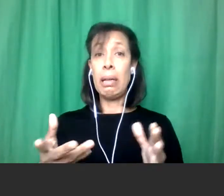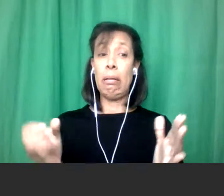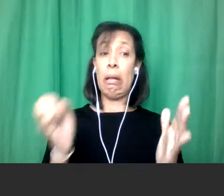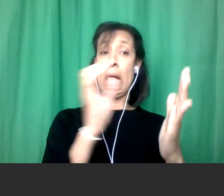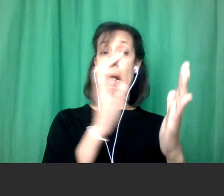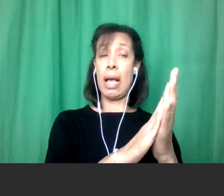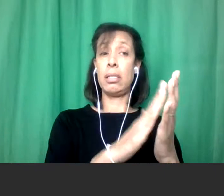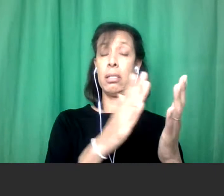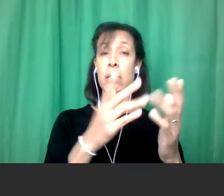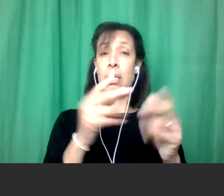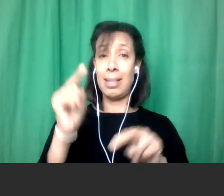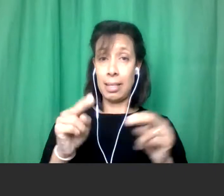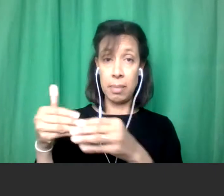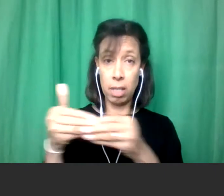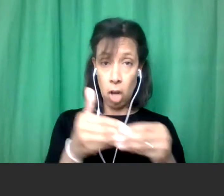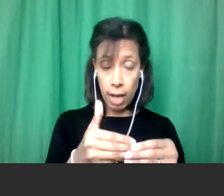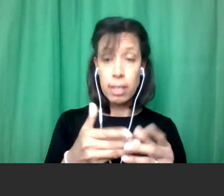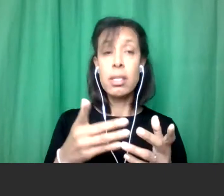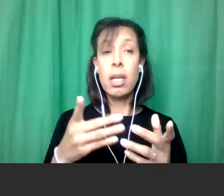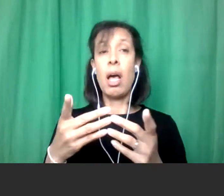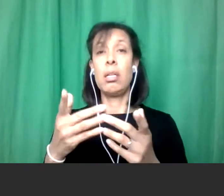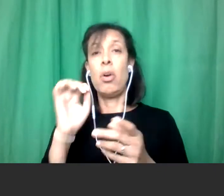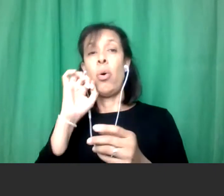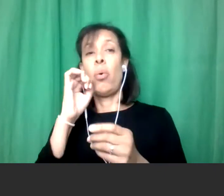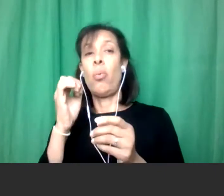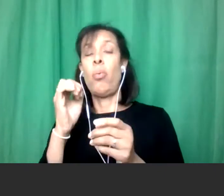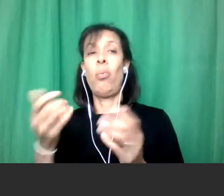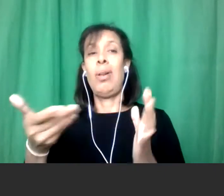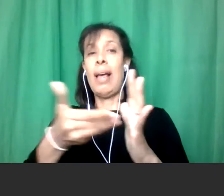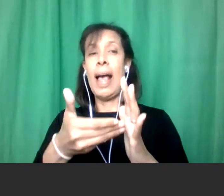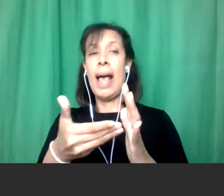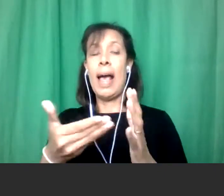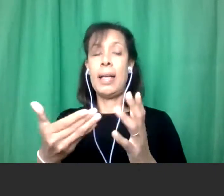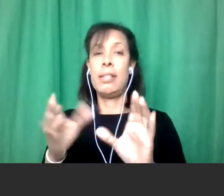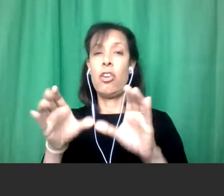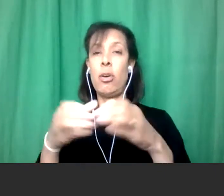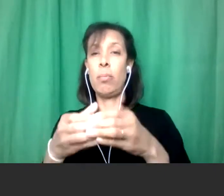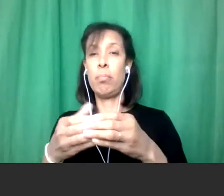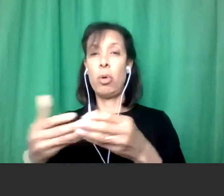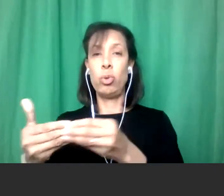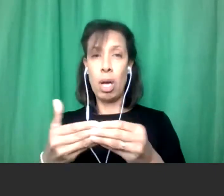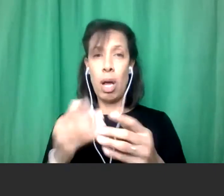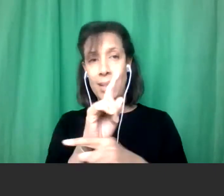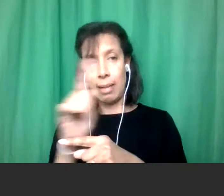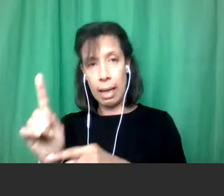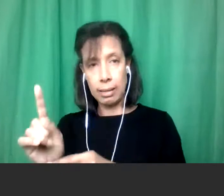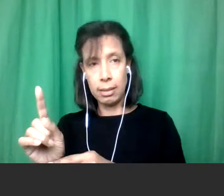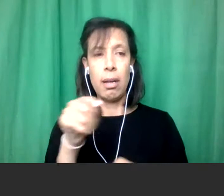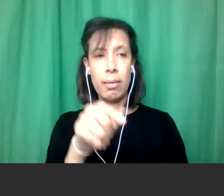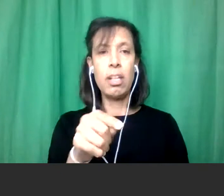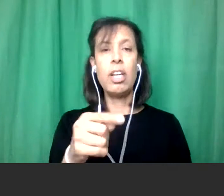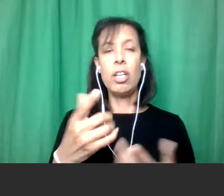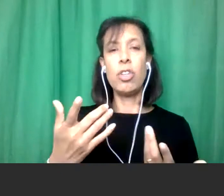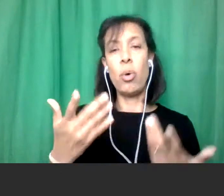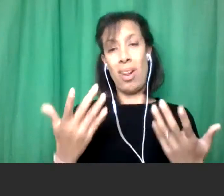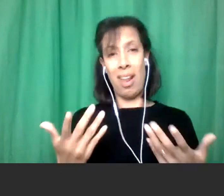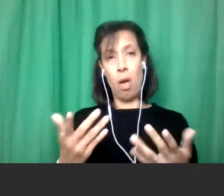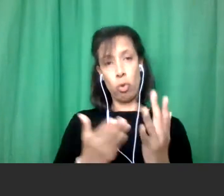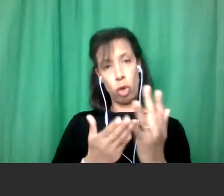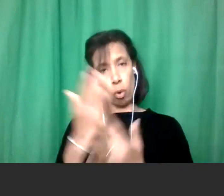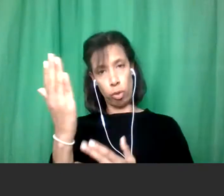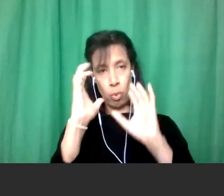but I'll do that. So now I'm going to take us to the Aula page. I'm going to walk through the Aula page just to show you where all the materials are and how that's going to